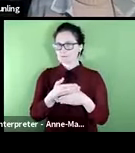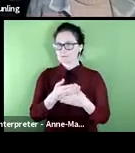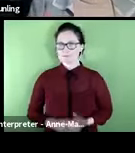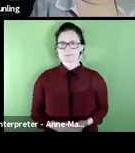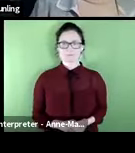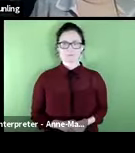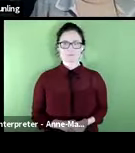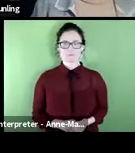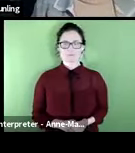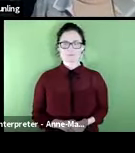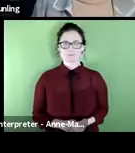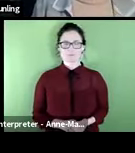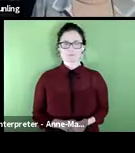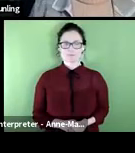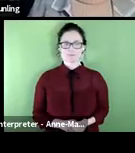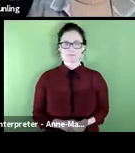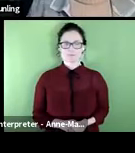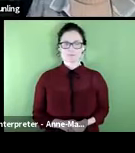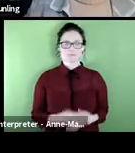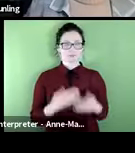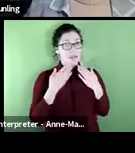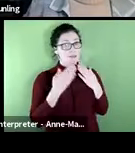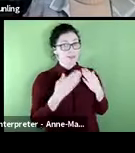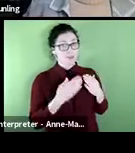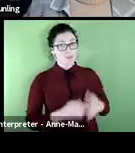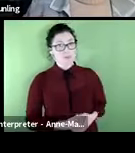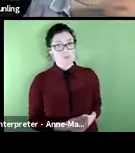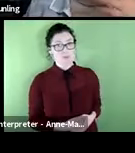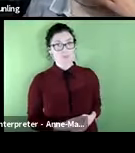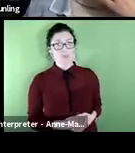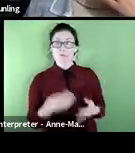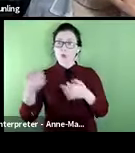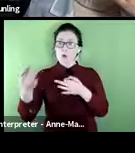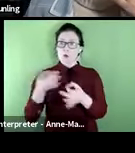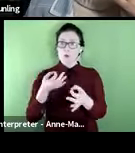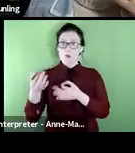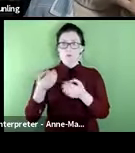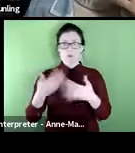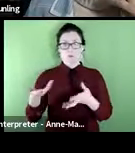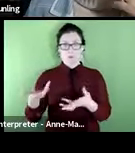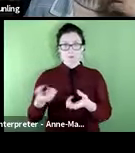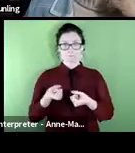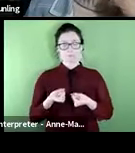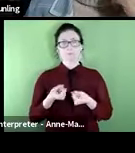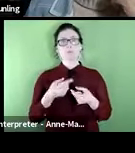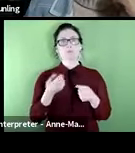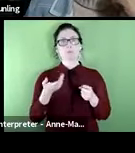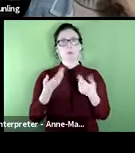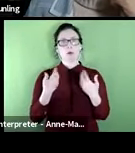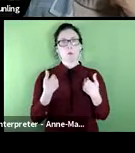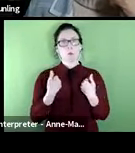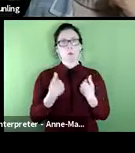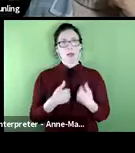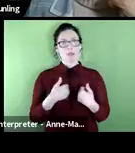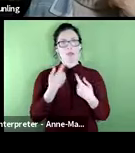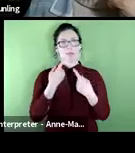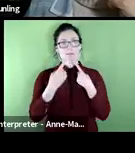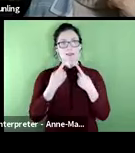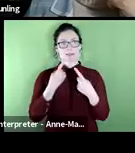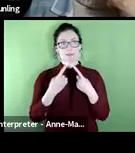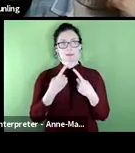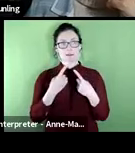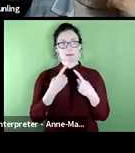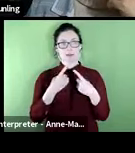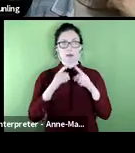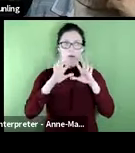you. Yes. Thank you. So we have some questions about wealth data and